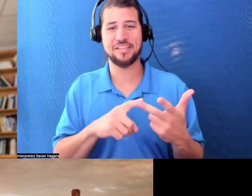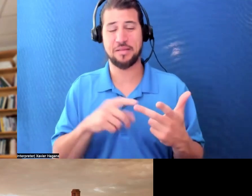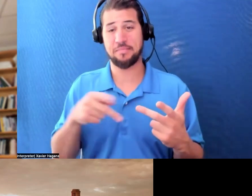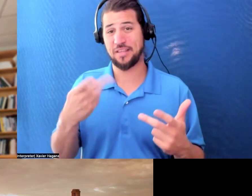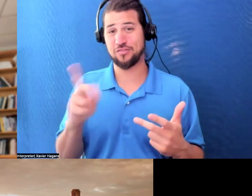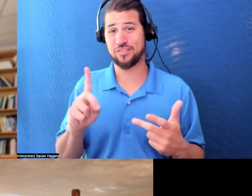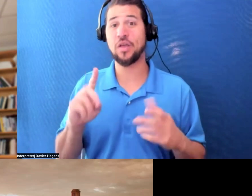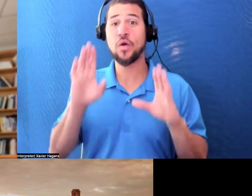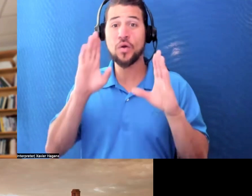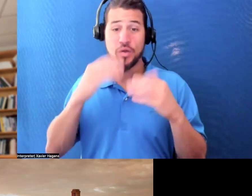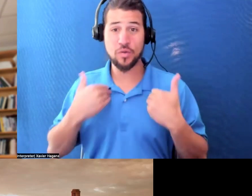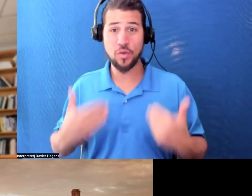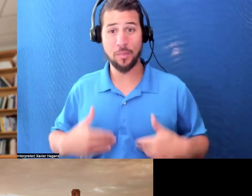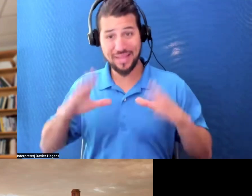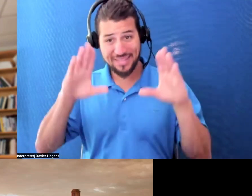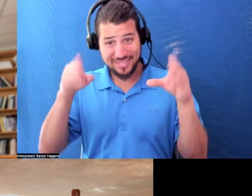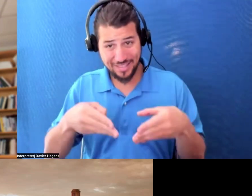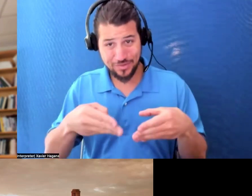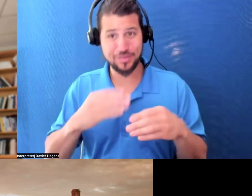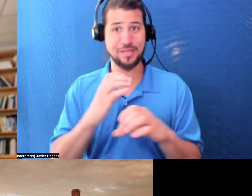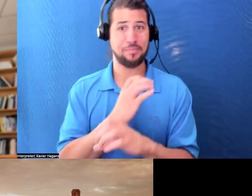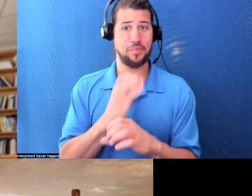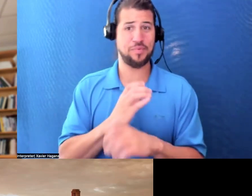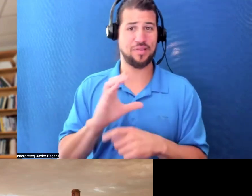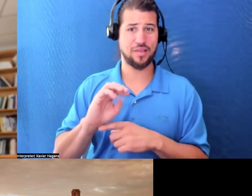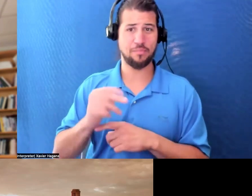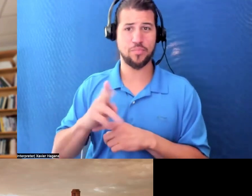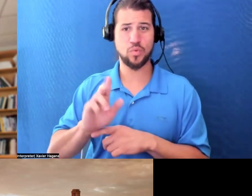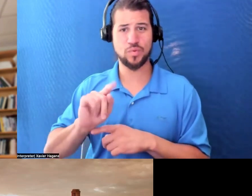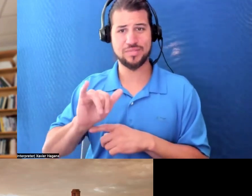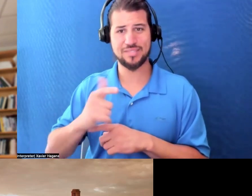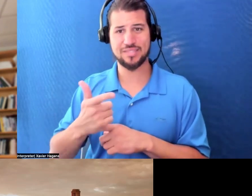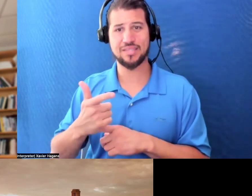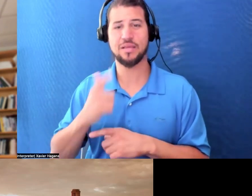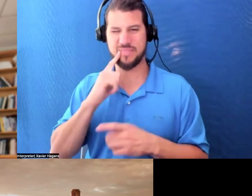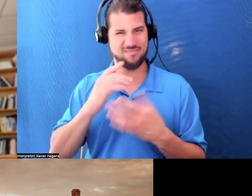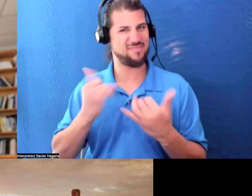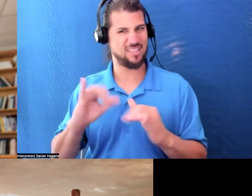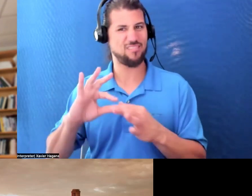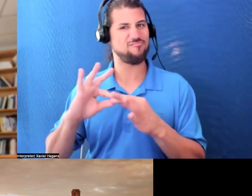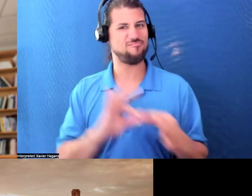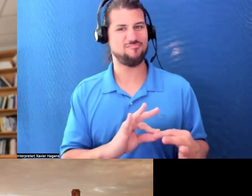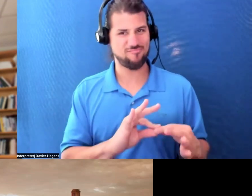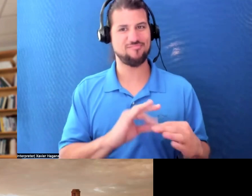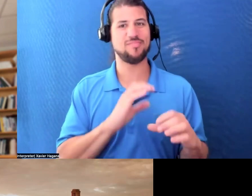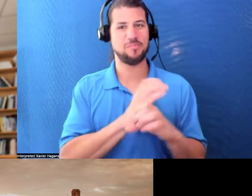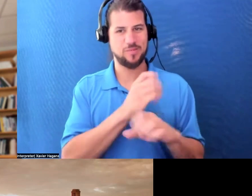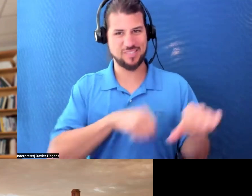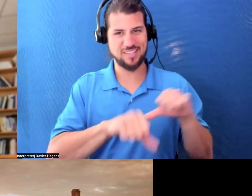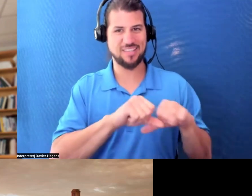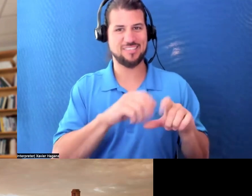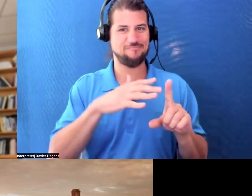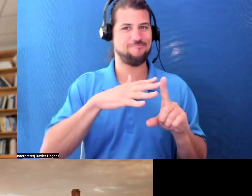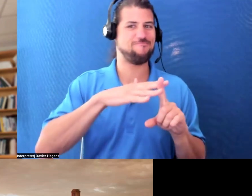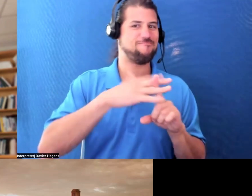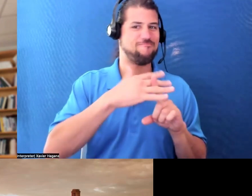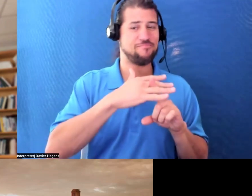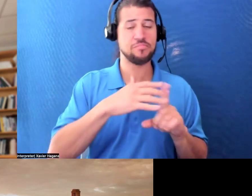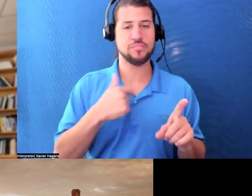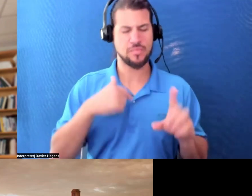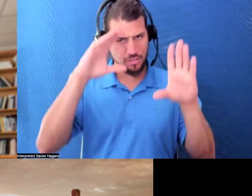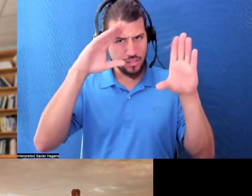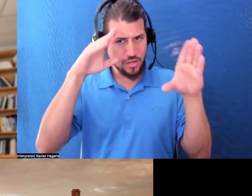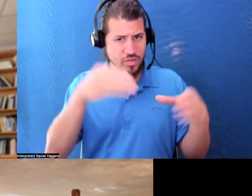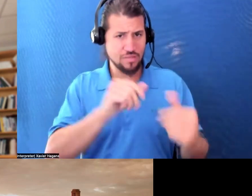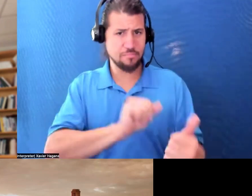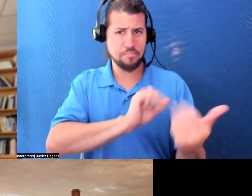human-centered computing, but still within a computing context. So I had originally focused on the barriers within a